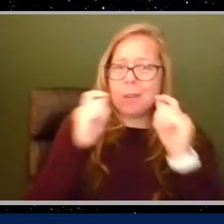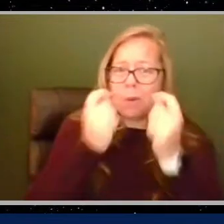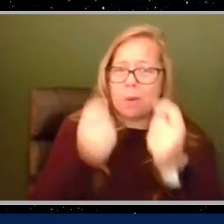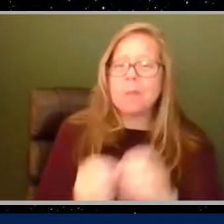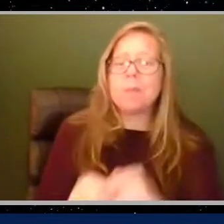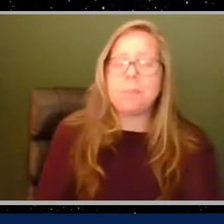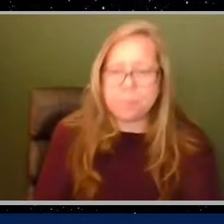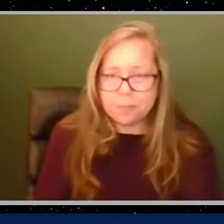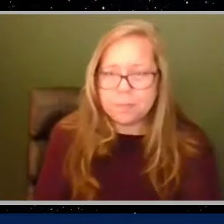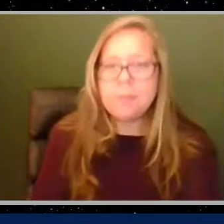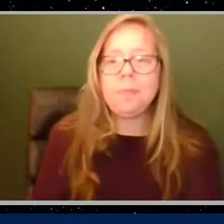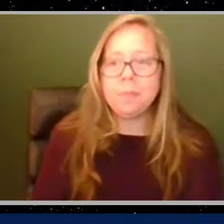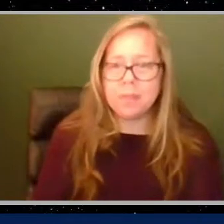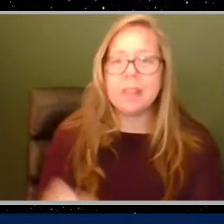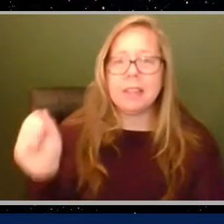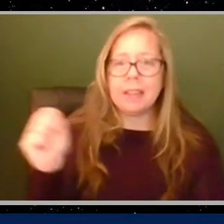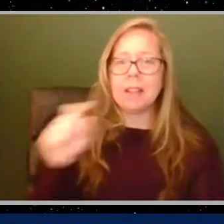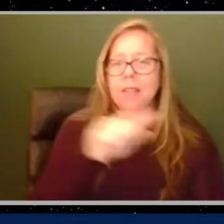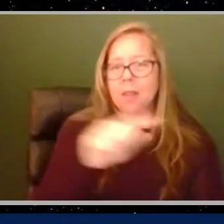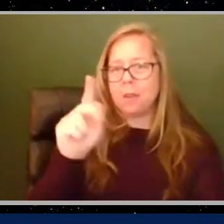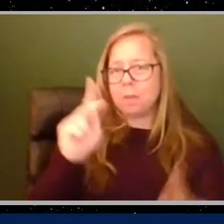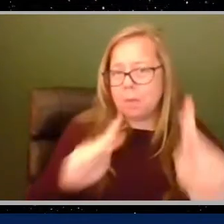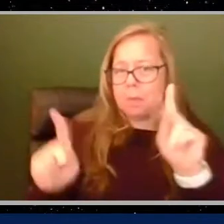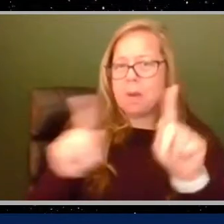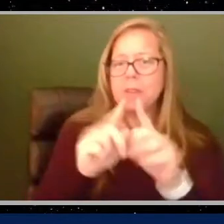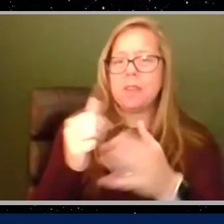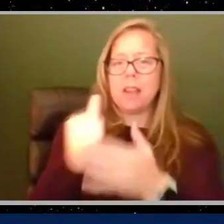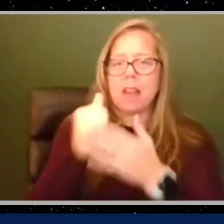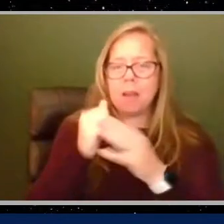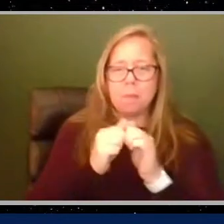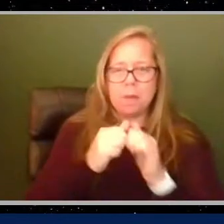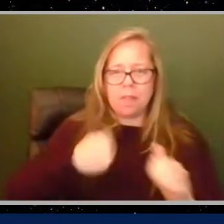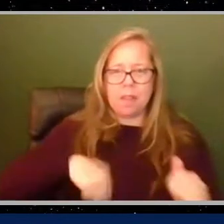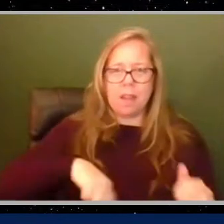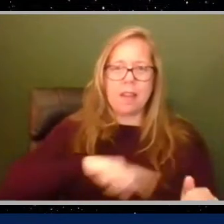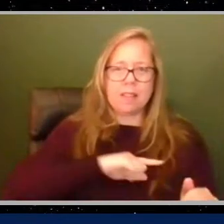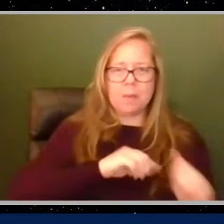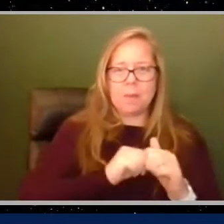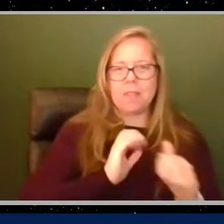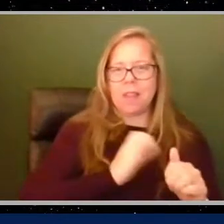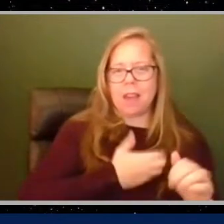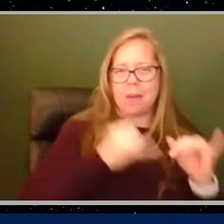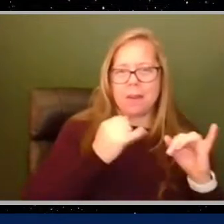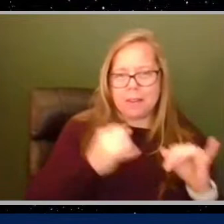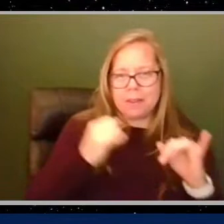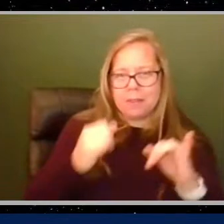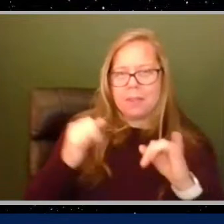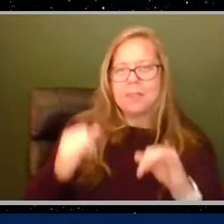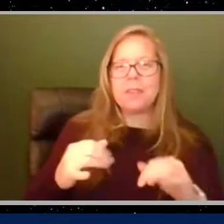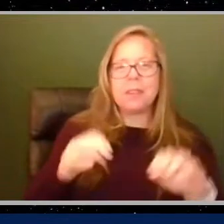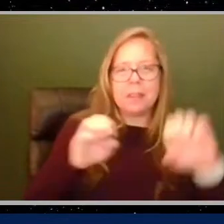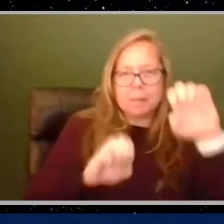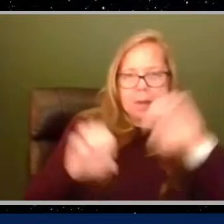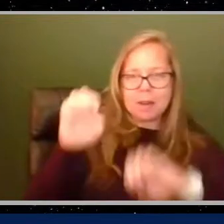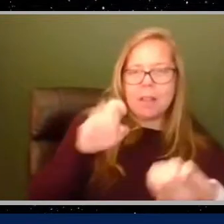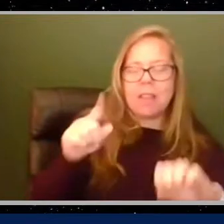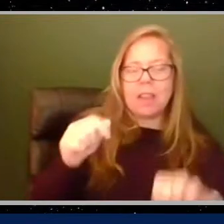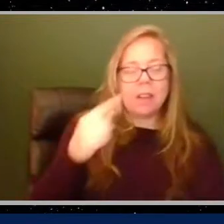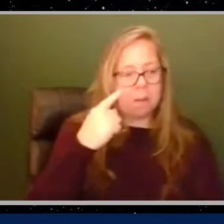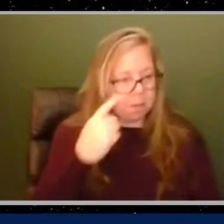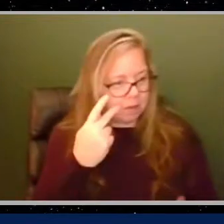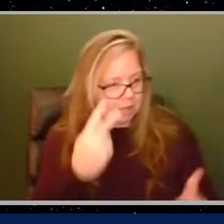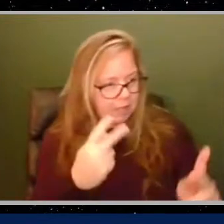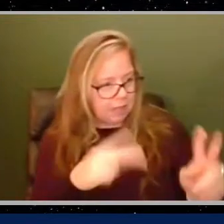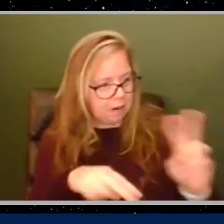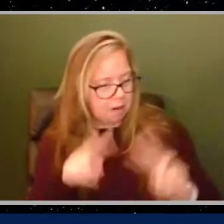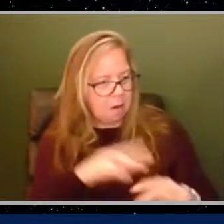people that were also helping us out with our individual experiments and things, who could then, again, see what they saw, learn what they had to do to help, and